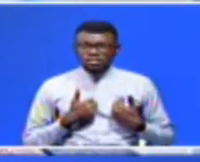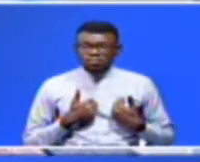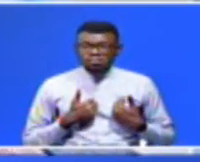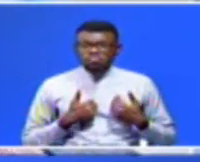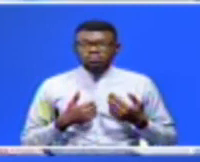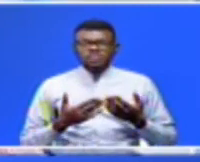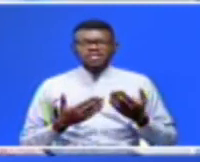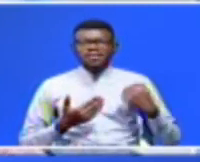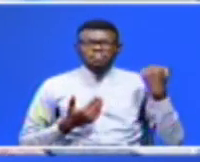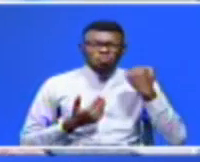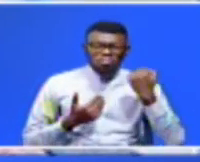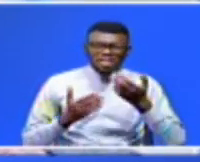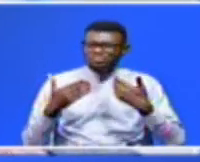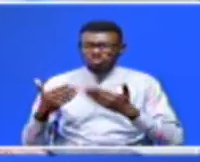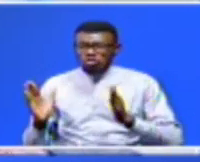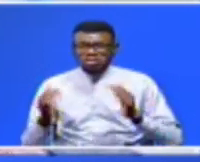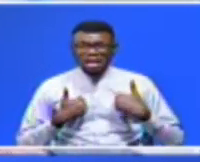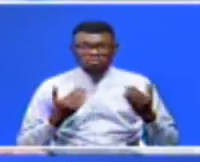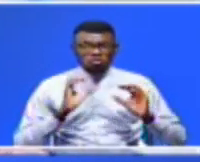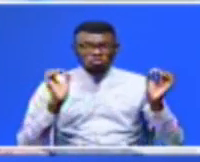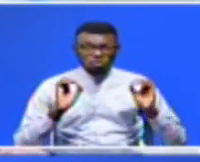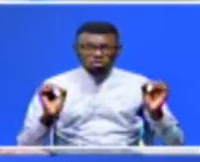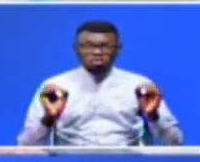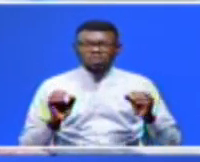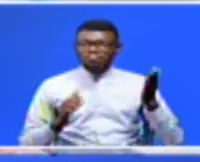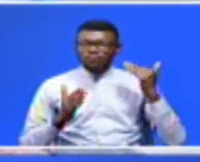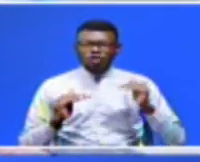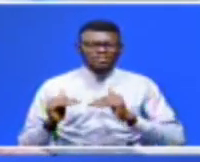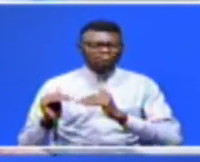in Mumias. We always won. We had only one draw.